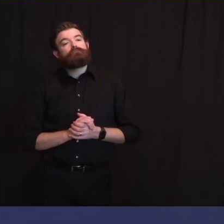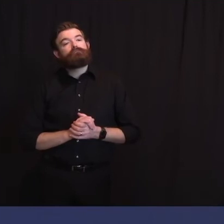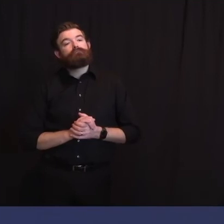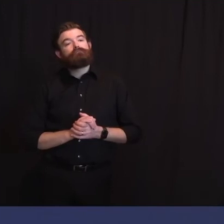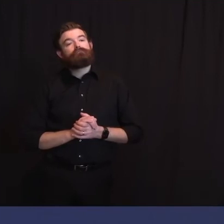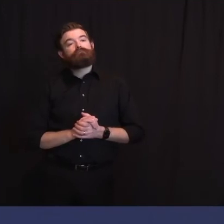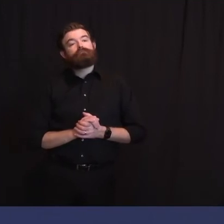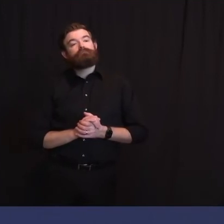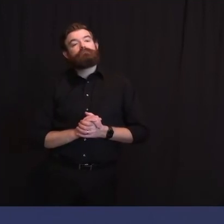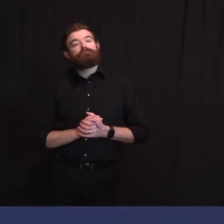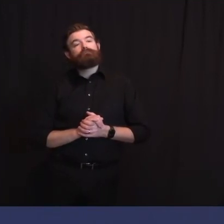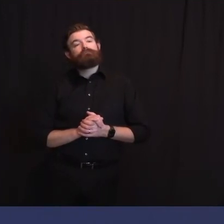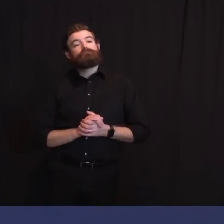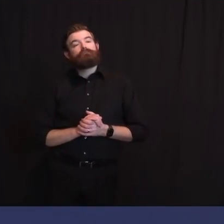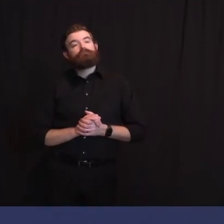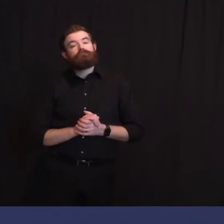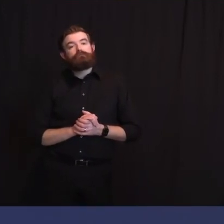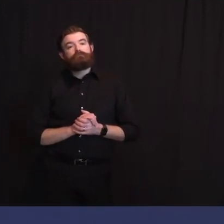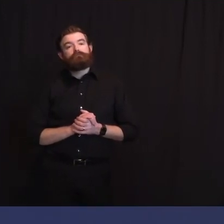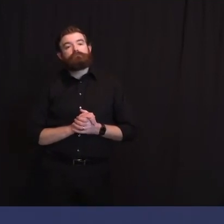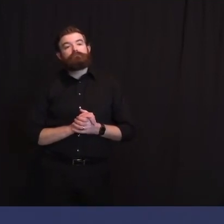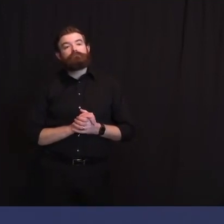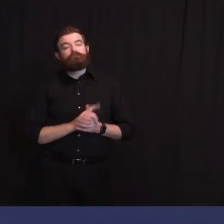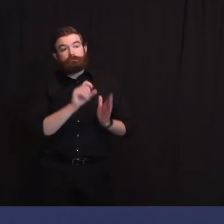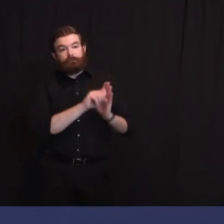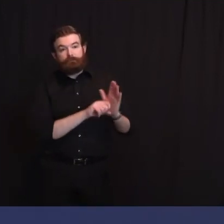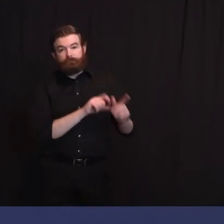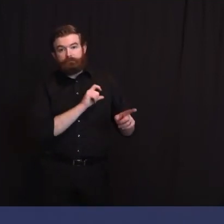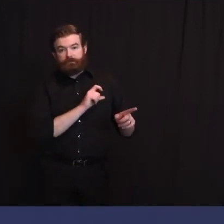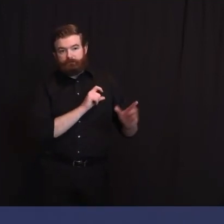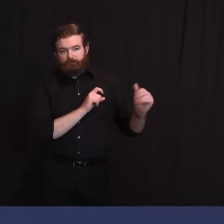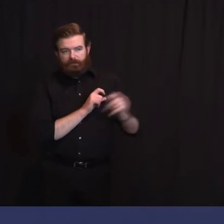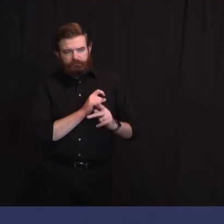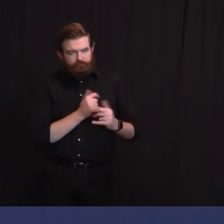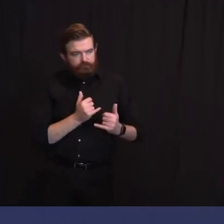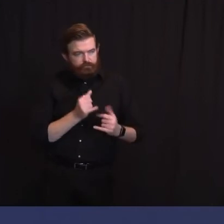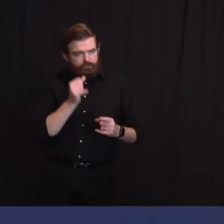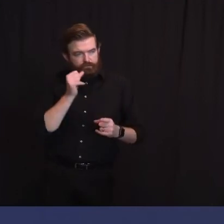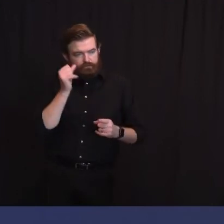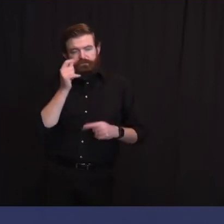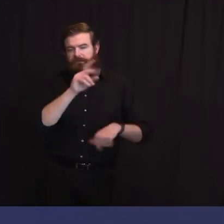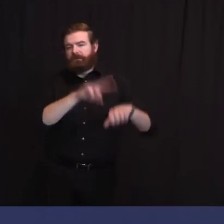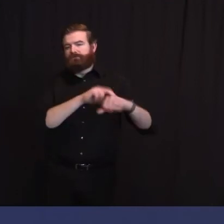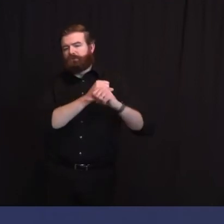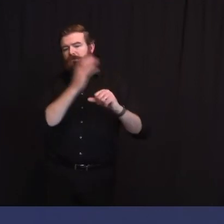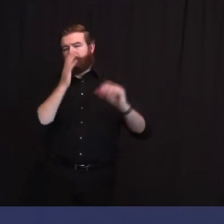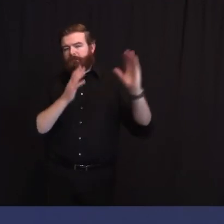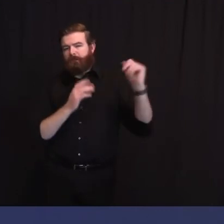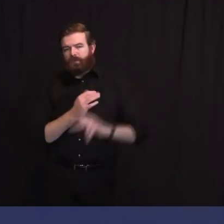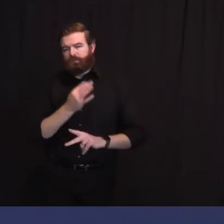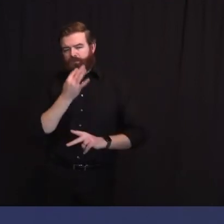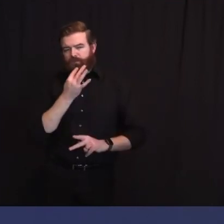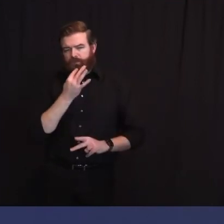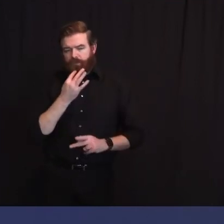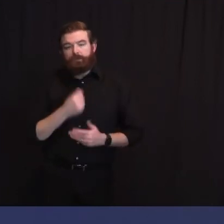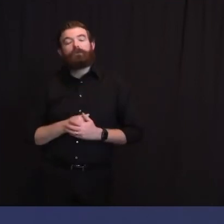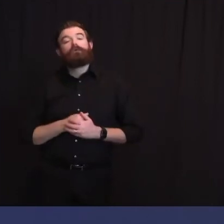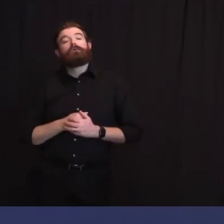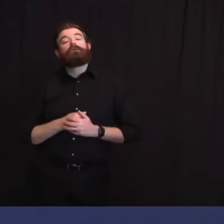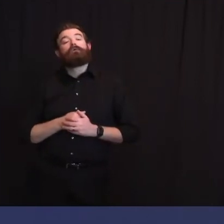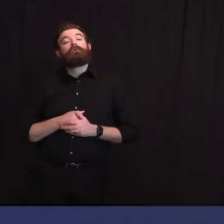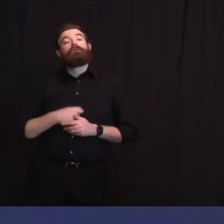I don't have a date at which they would return. Paul and Vinn are so I'm just going to say that as an absolute matter, she's